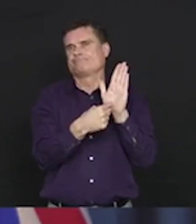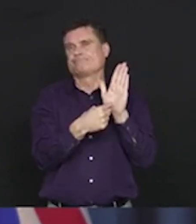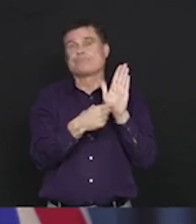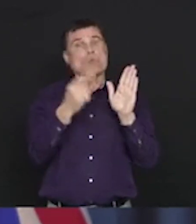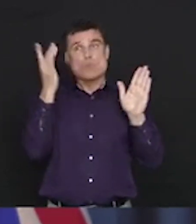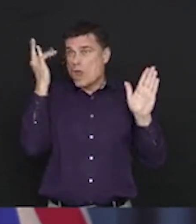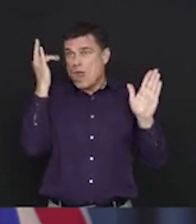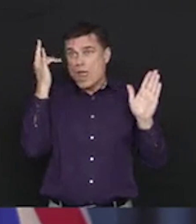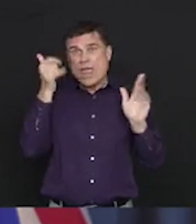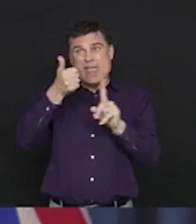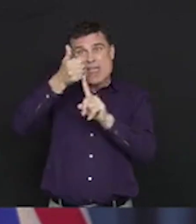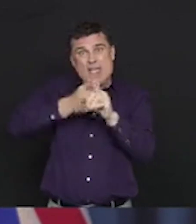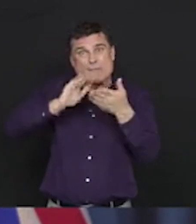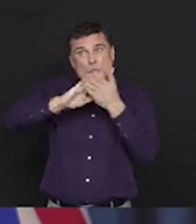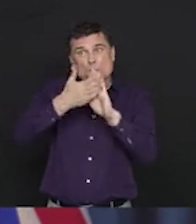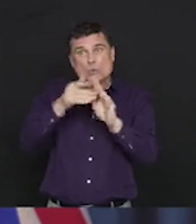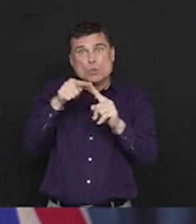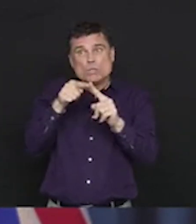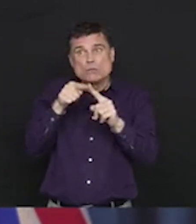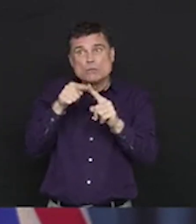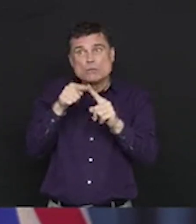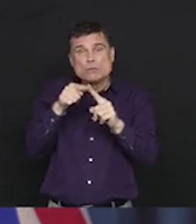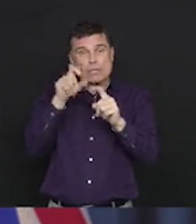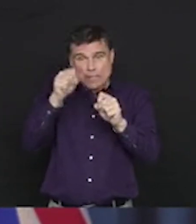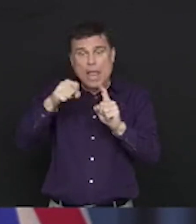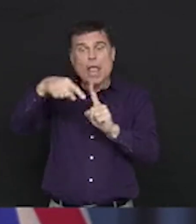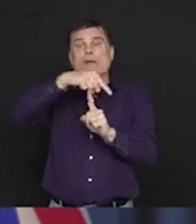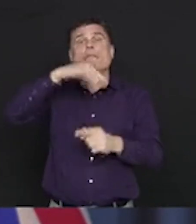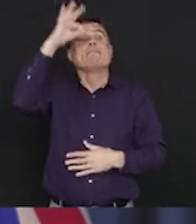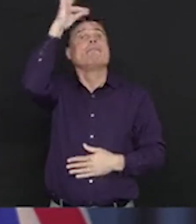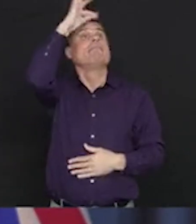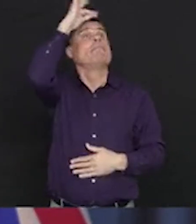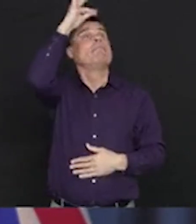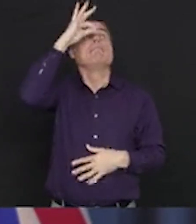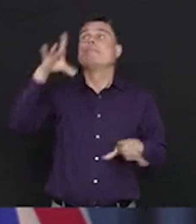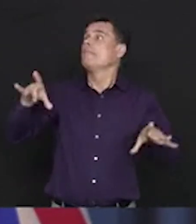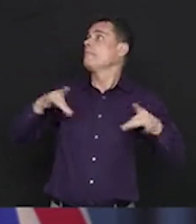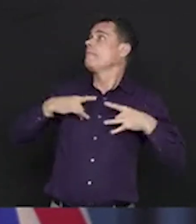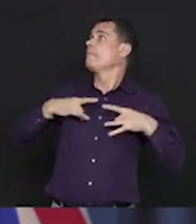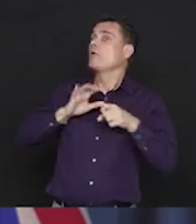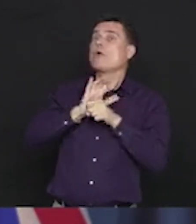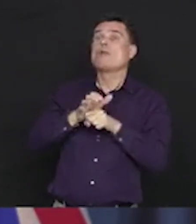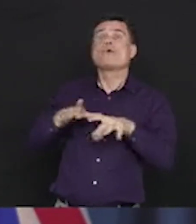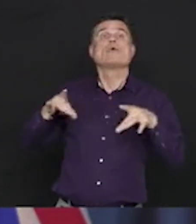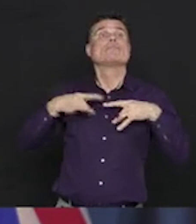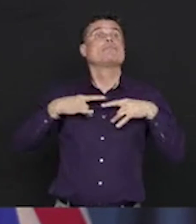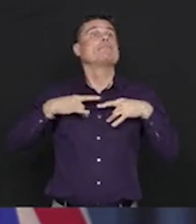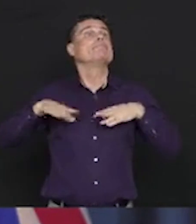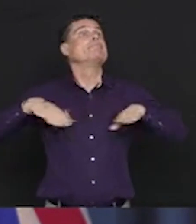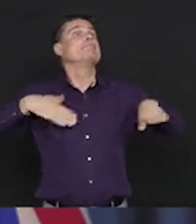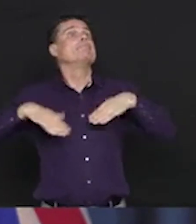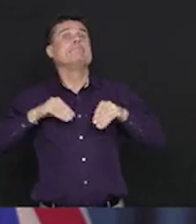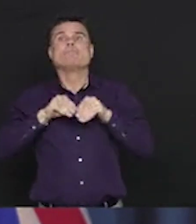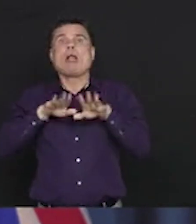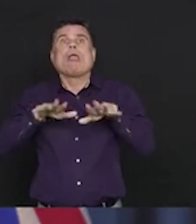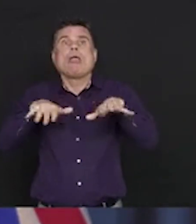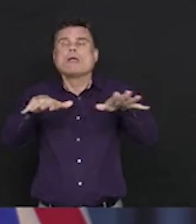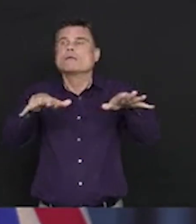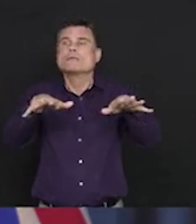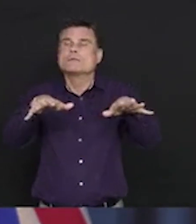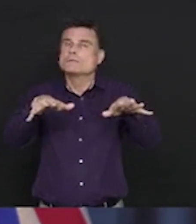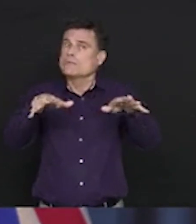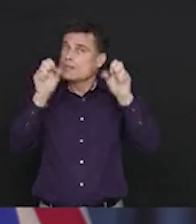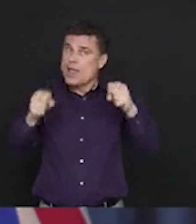it is even incredibly important in small communities where we don't yet have any tested cases,